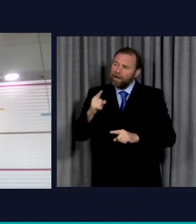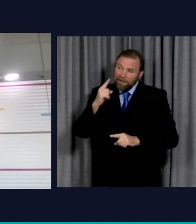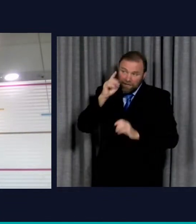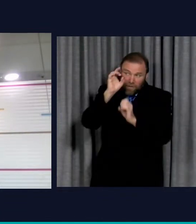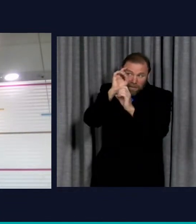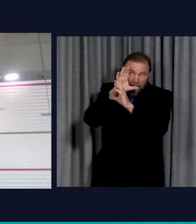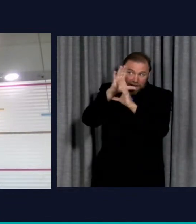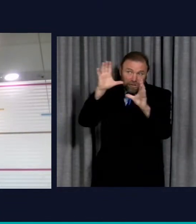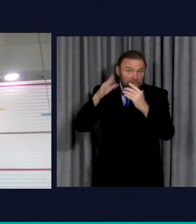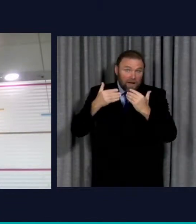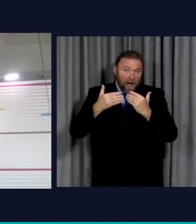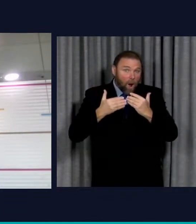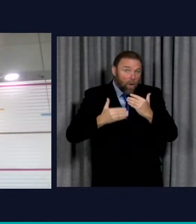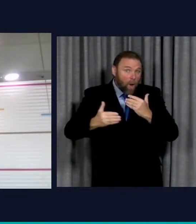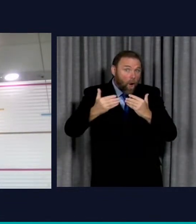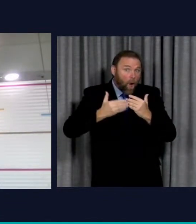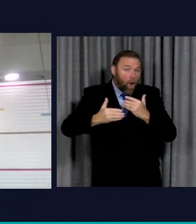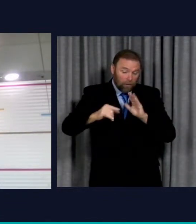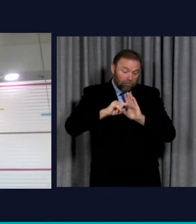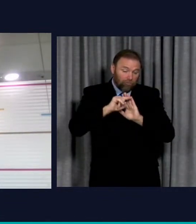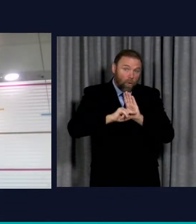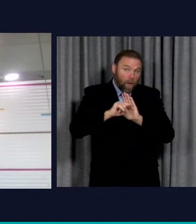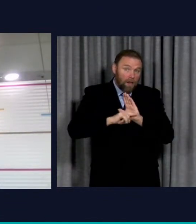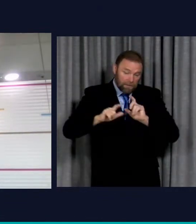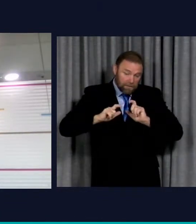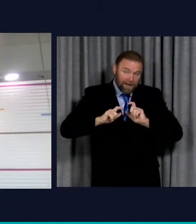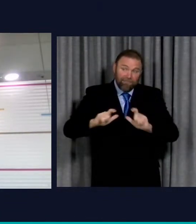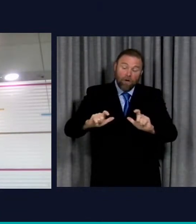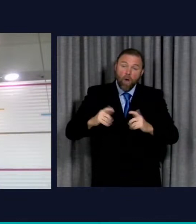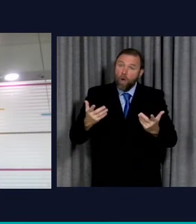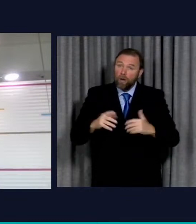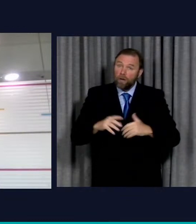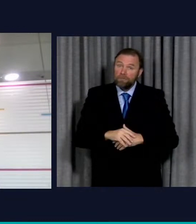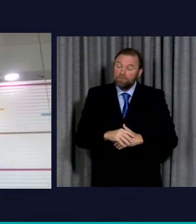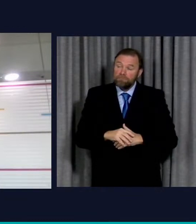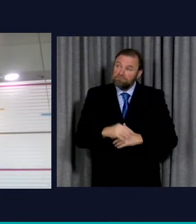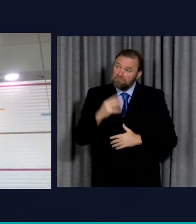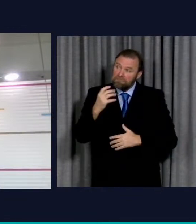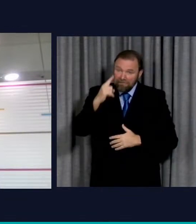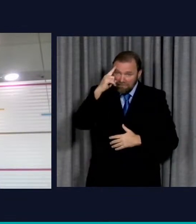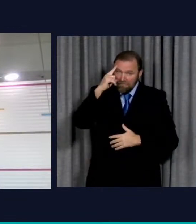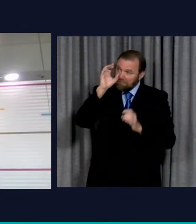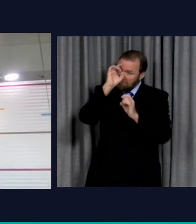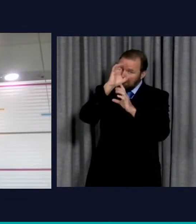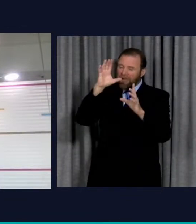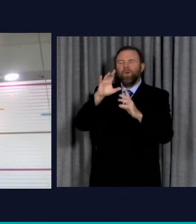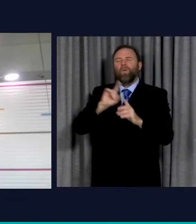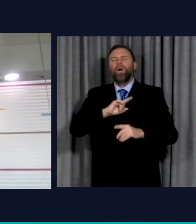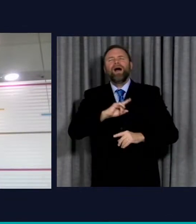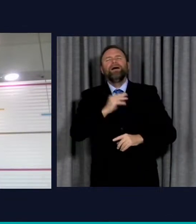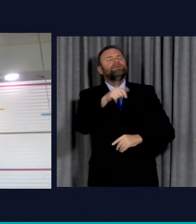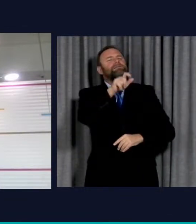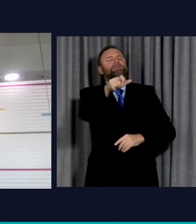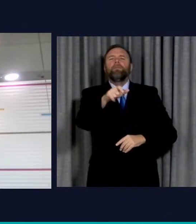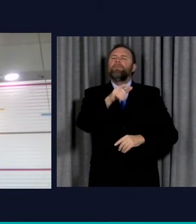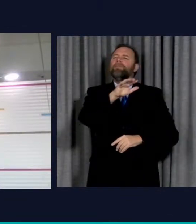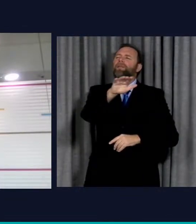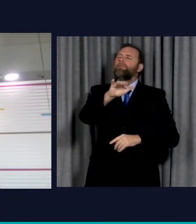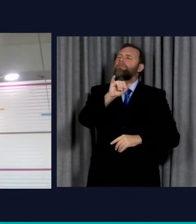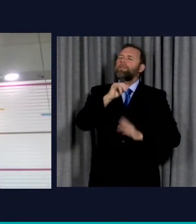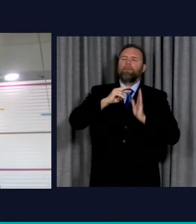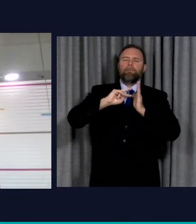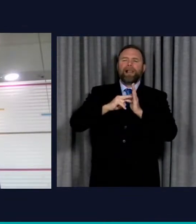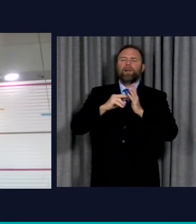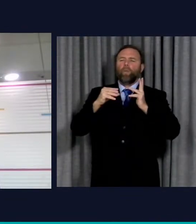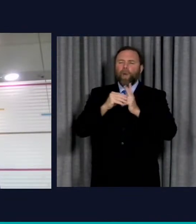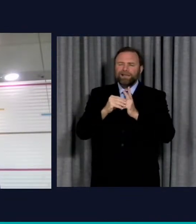you envisage some of these restrictions being in place, especially in terms of there may be people out there trying to plan weddings and so on?